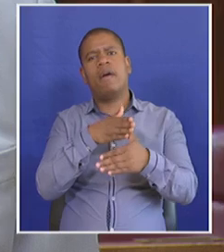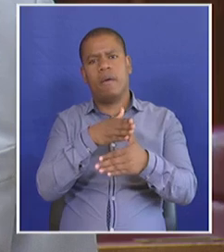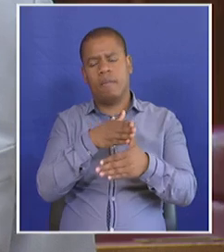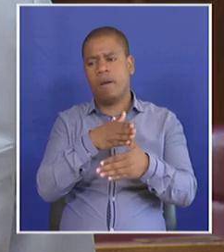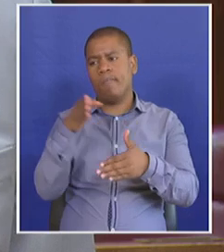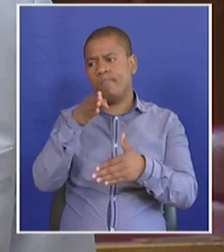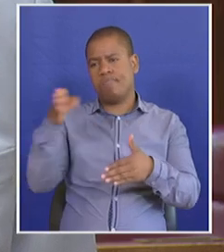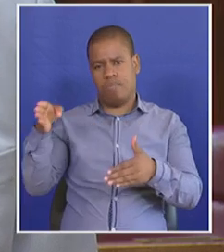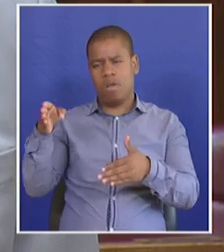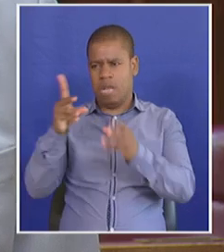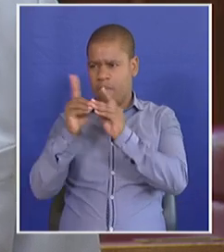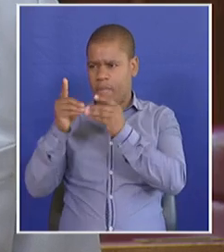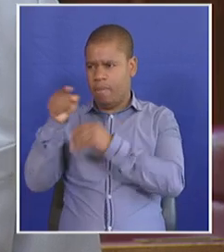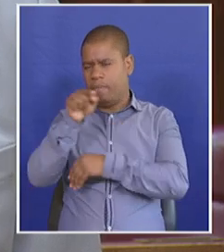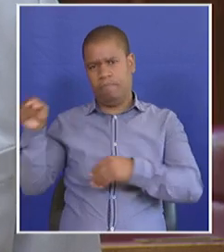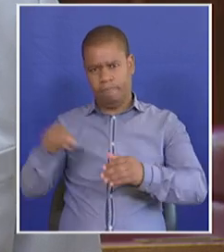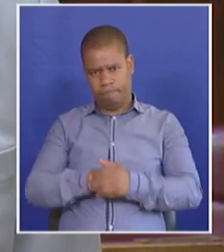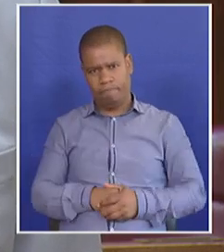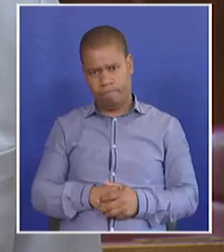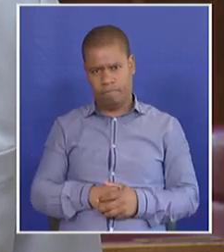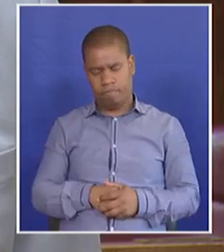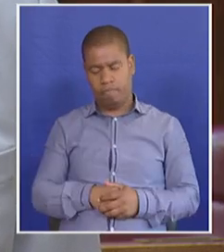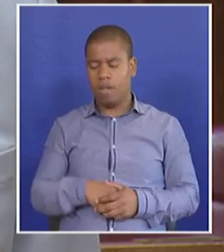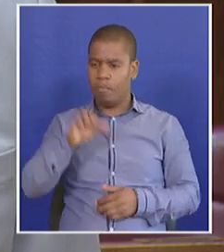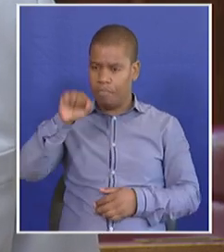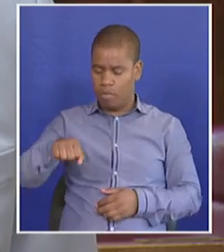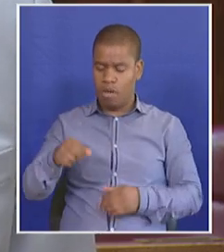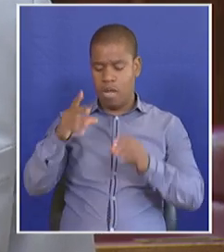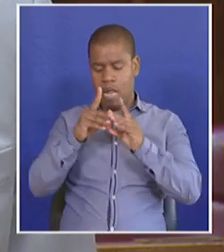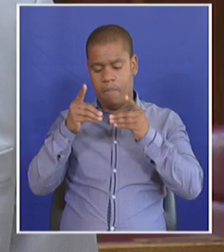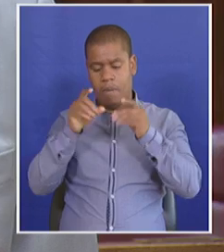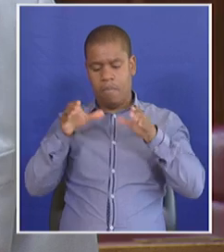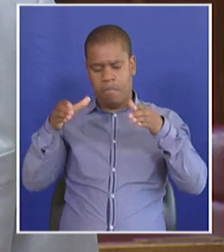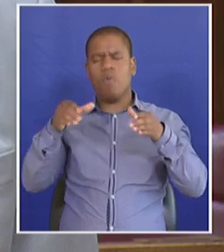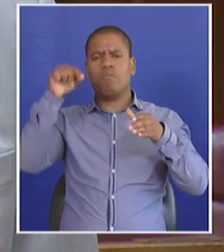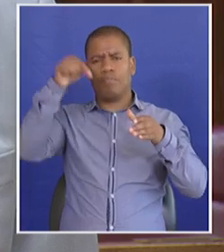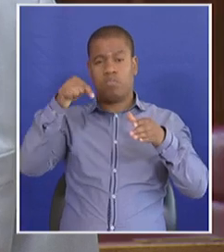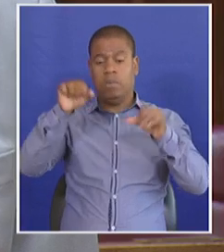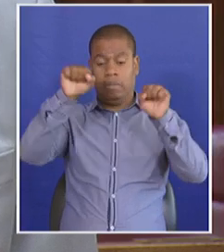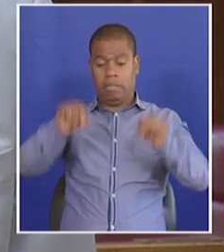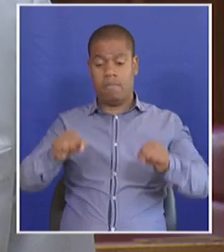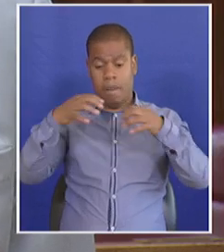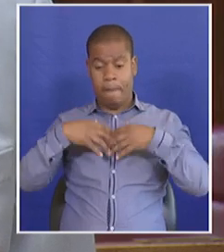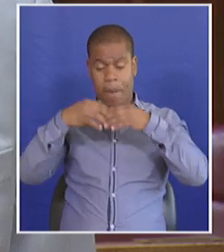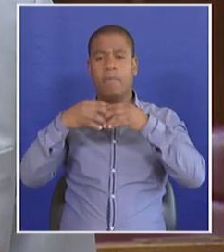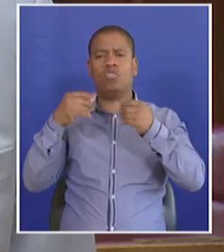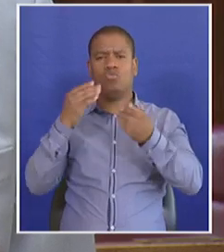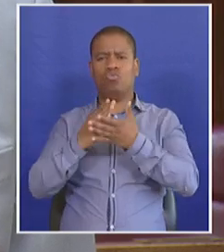of the department. Has the department got proper systems in place to